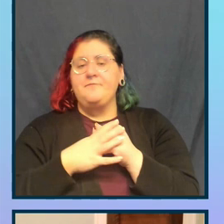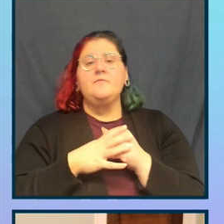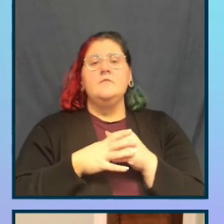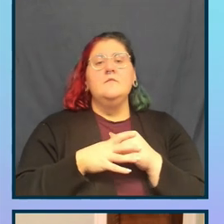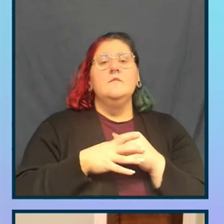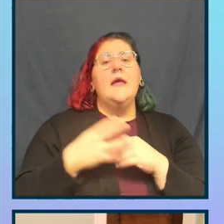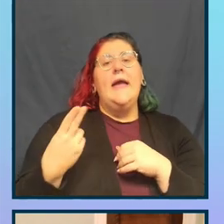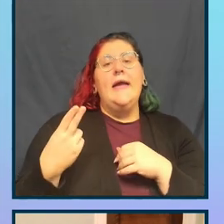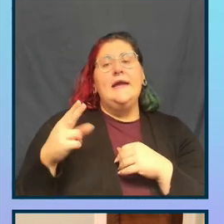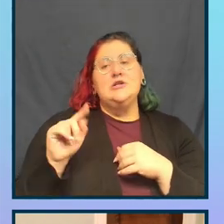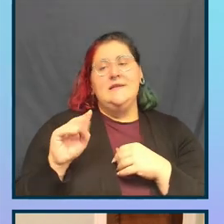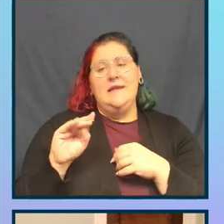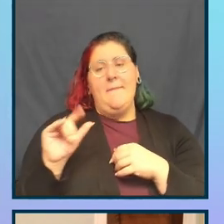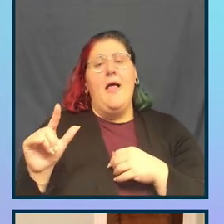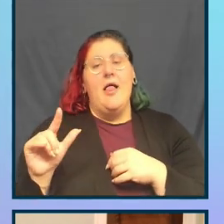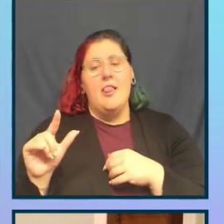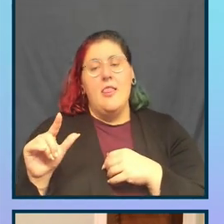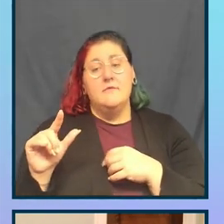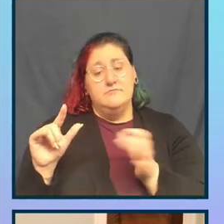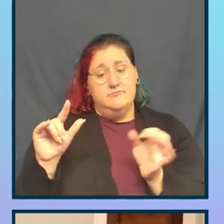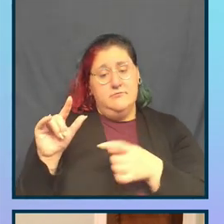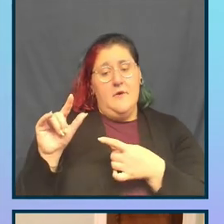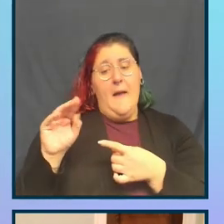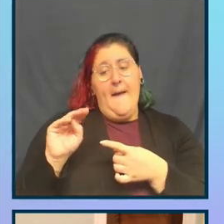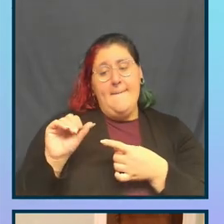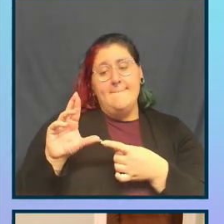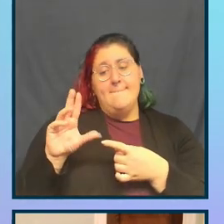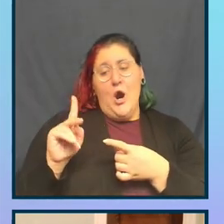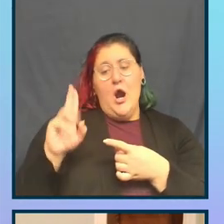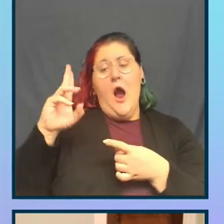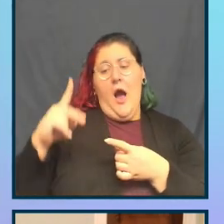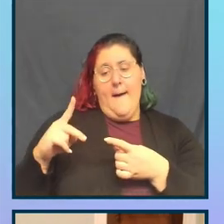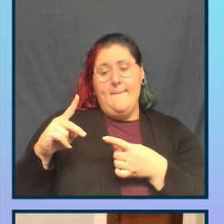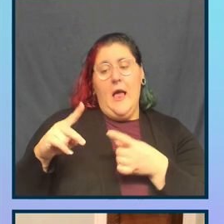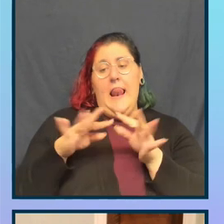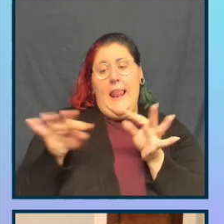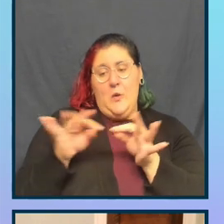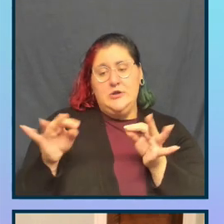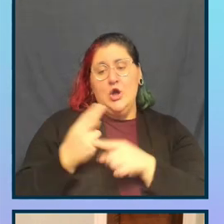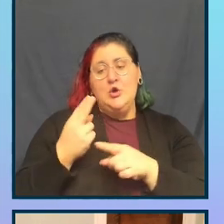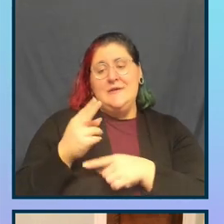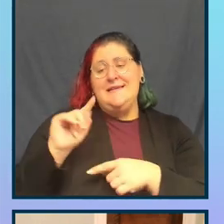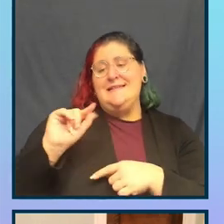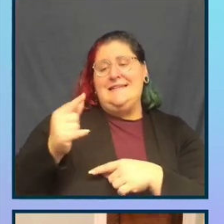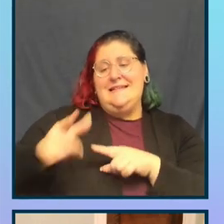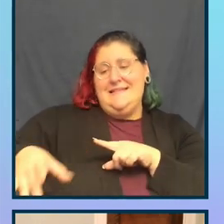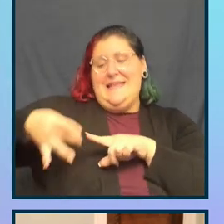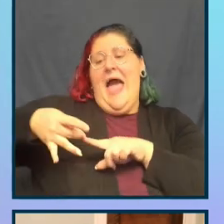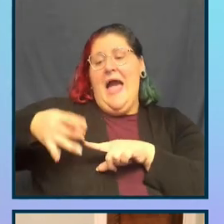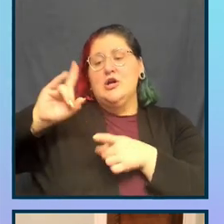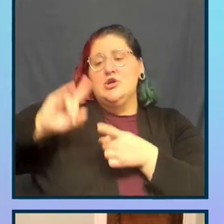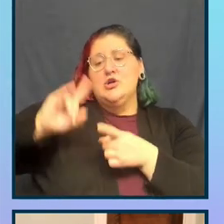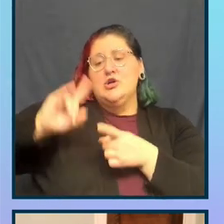HTML is a markup language that uses tags to provide semantics or give meaning to your